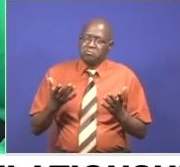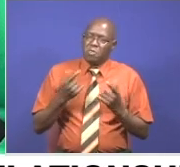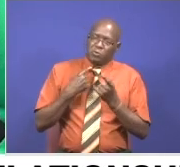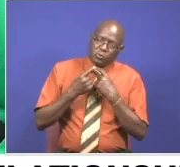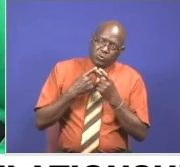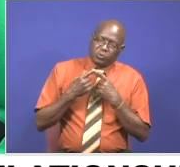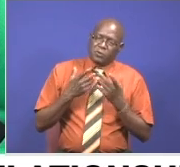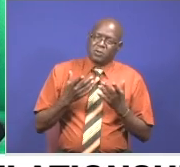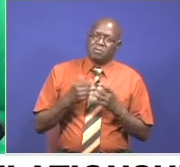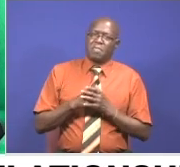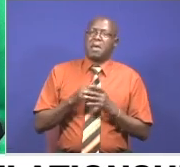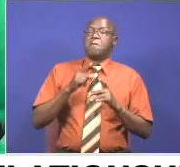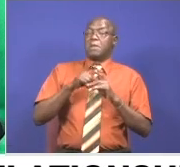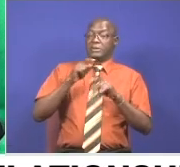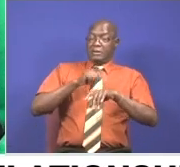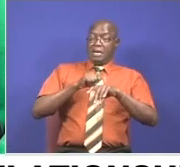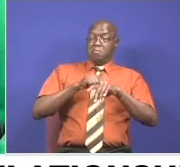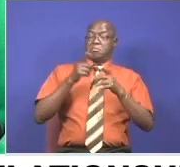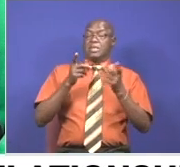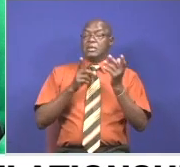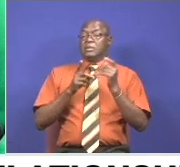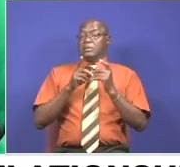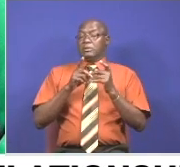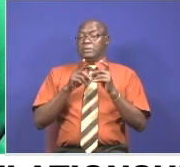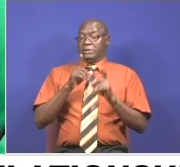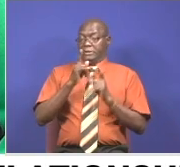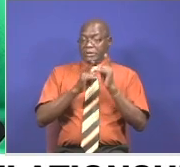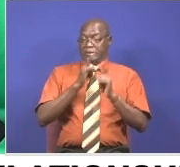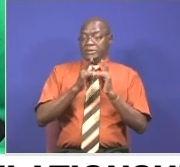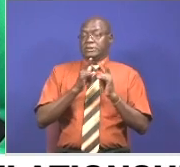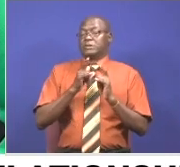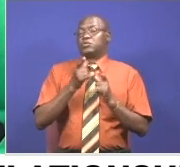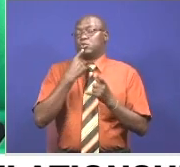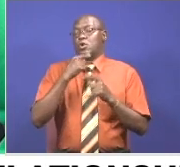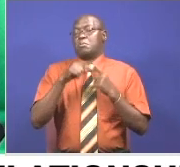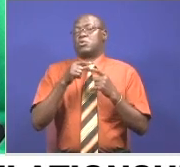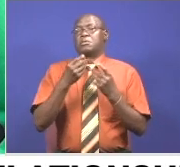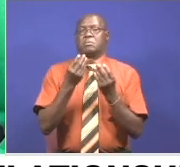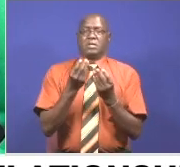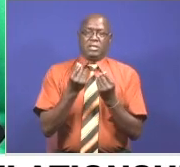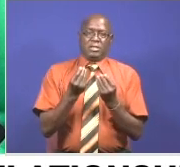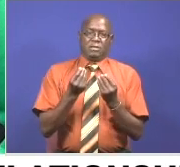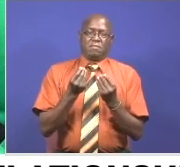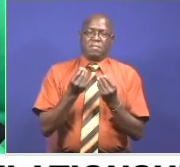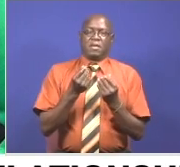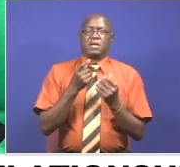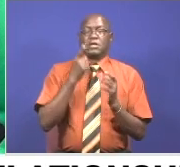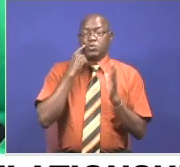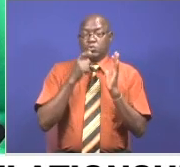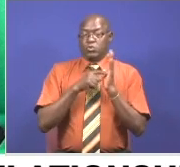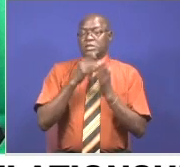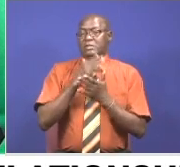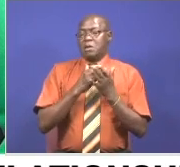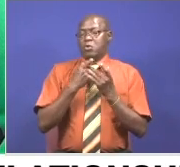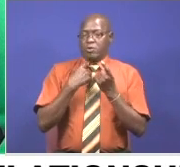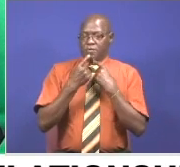know, we are dating, we will talk about money when we get in there. Then you realize that some of these conversations concerning money, which